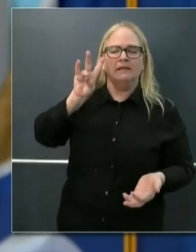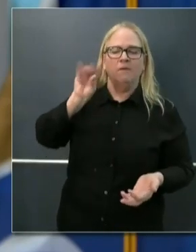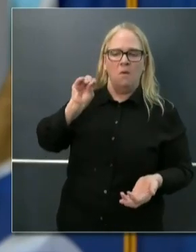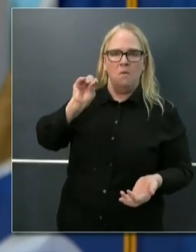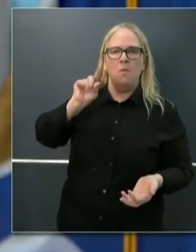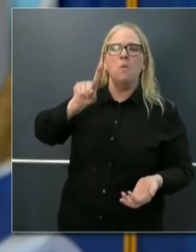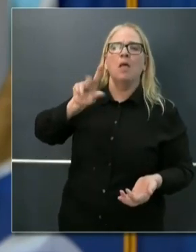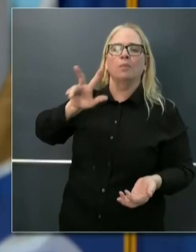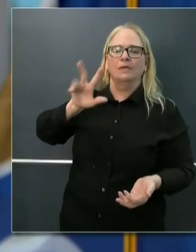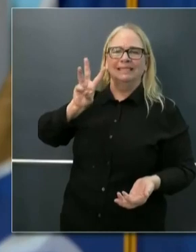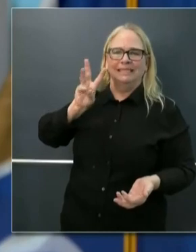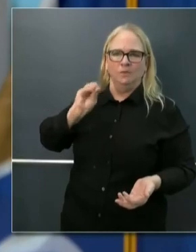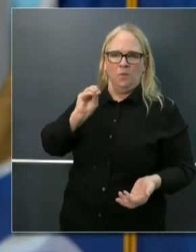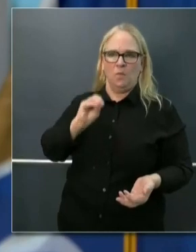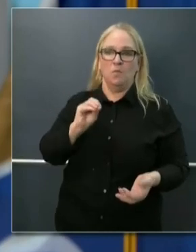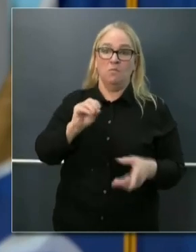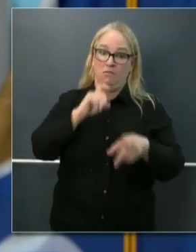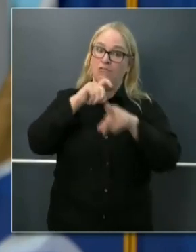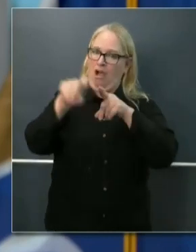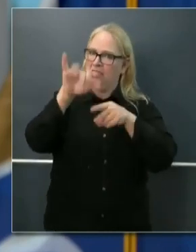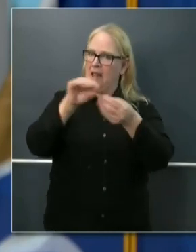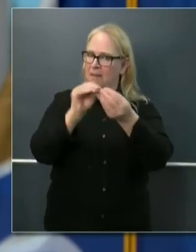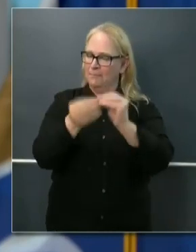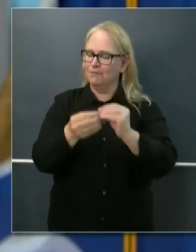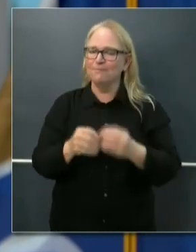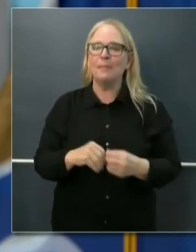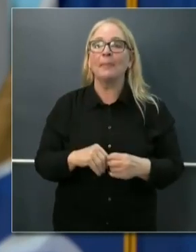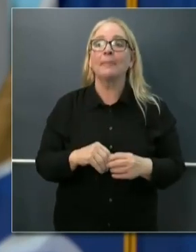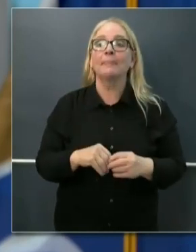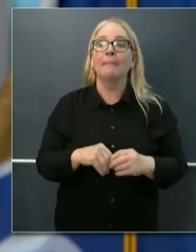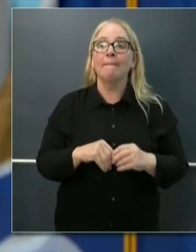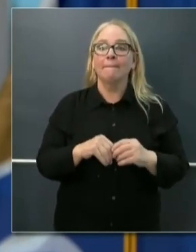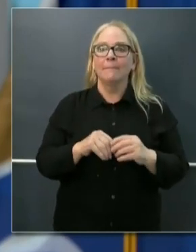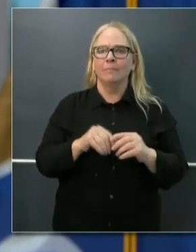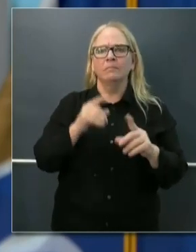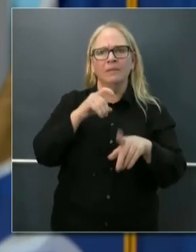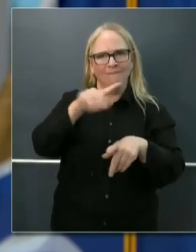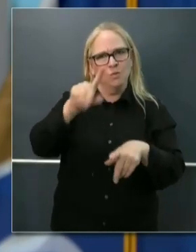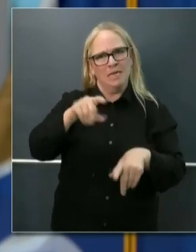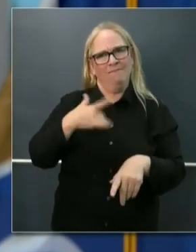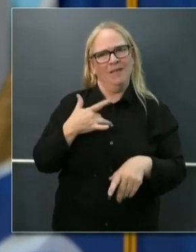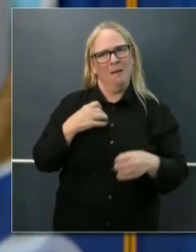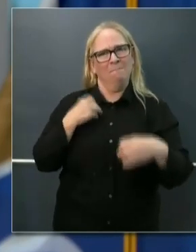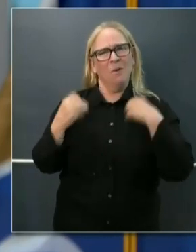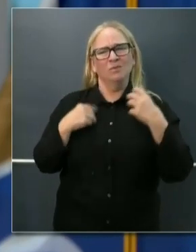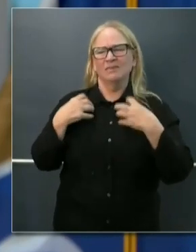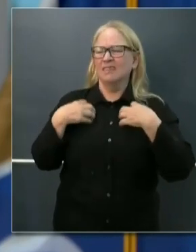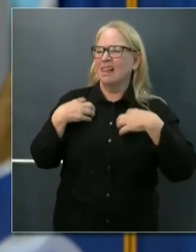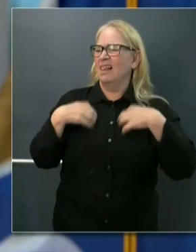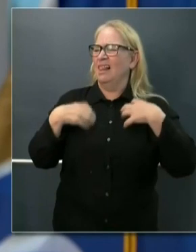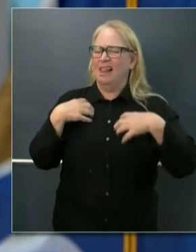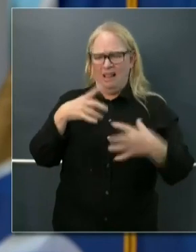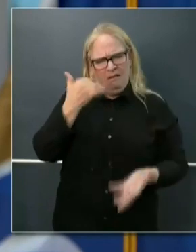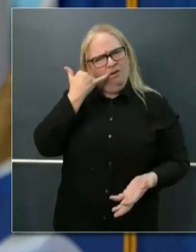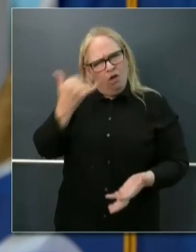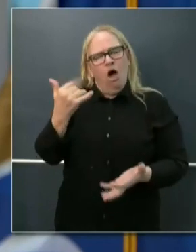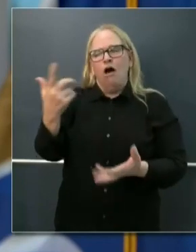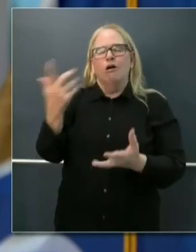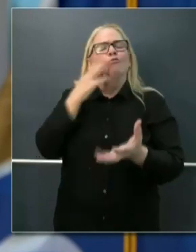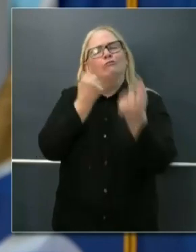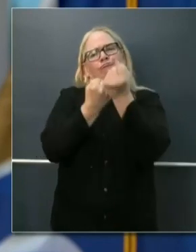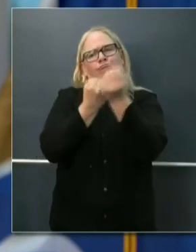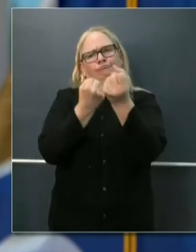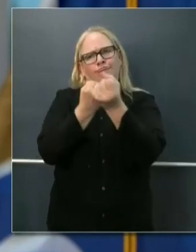888-670-1360. Make that phone call if you need a little bit of emotional support or just want to be able to emote